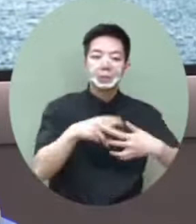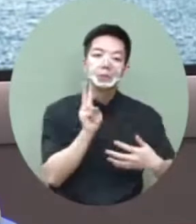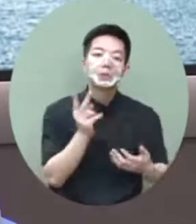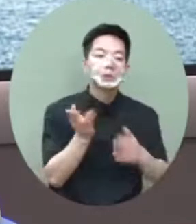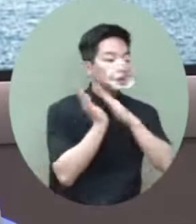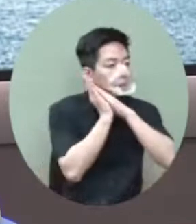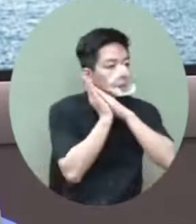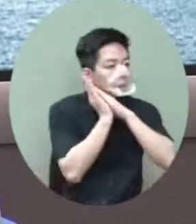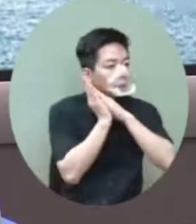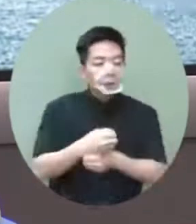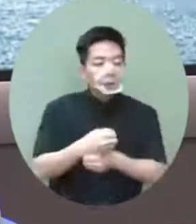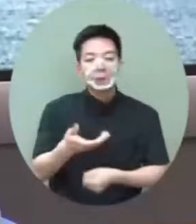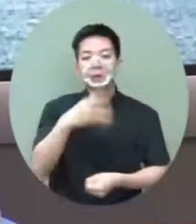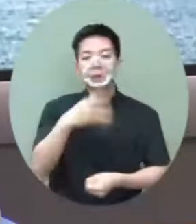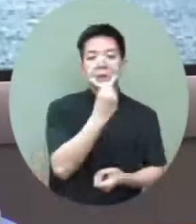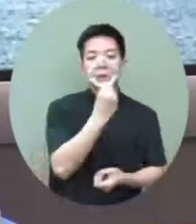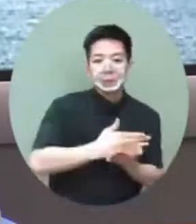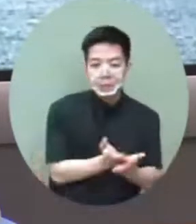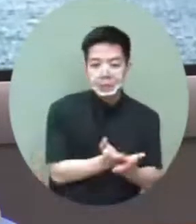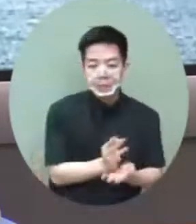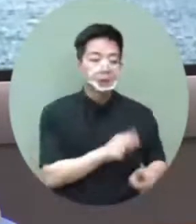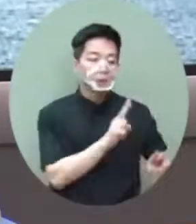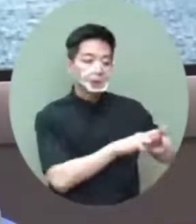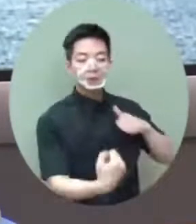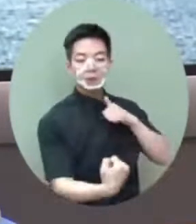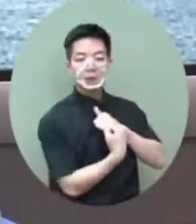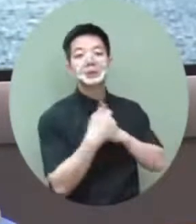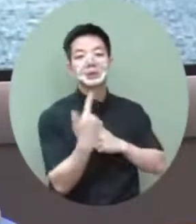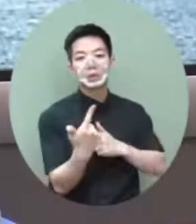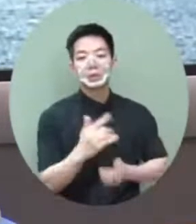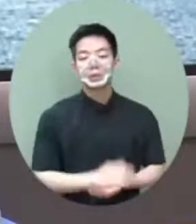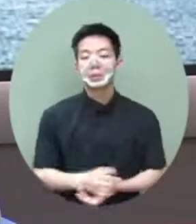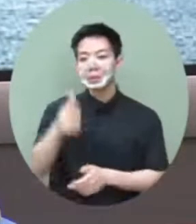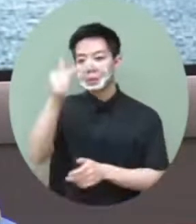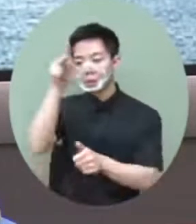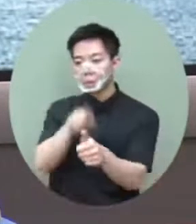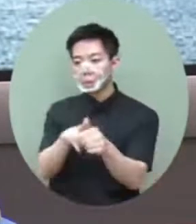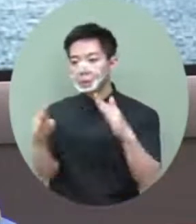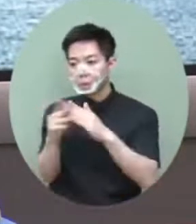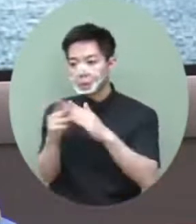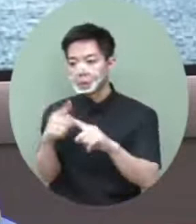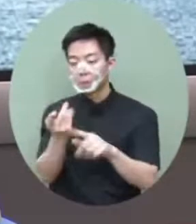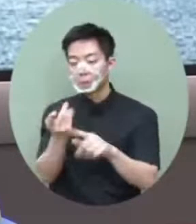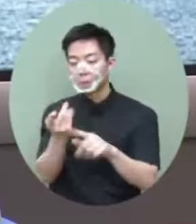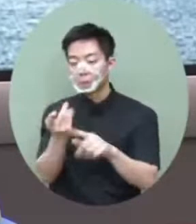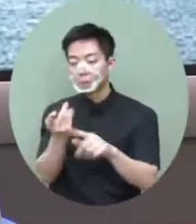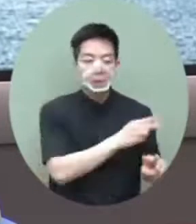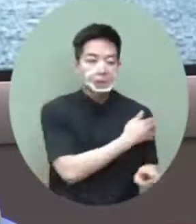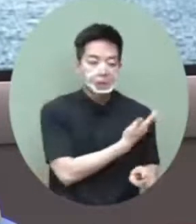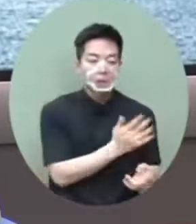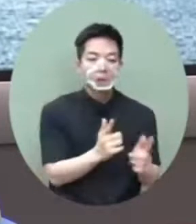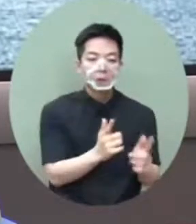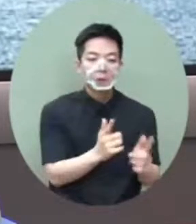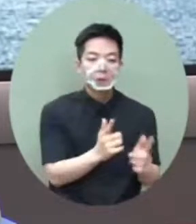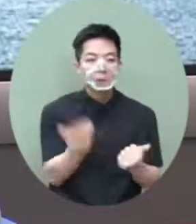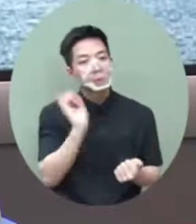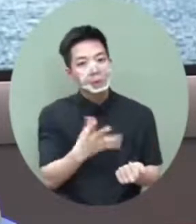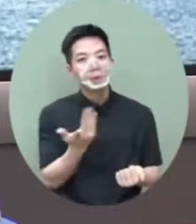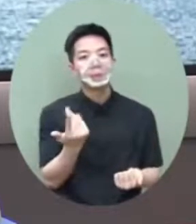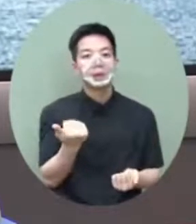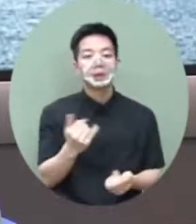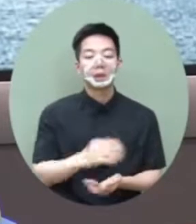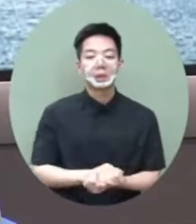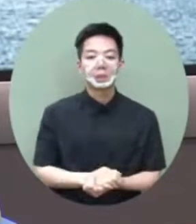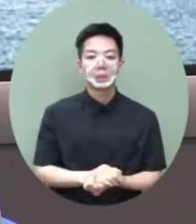providing them with accommodation, meals, and equipment and arrangements that suit their